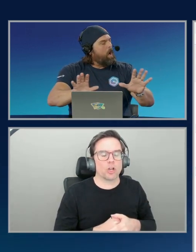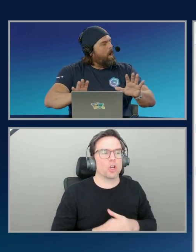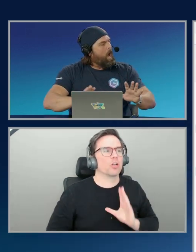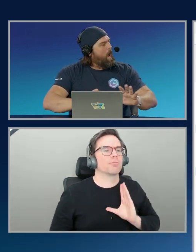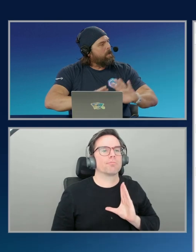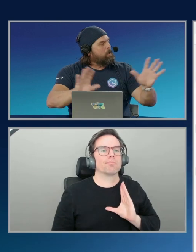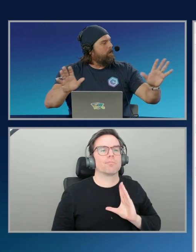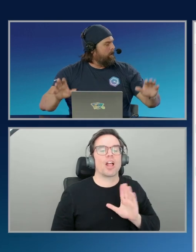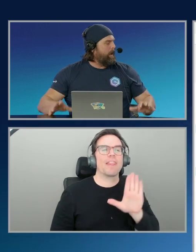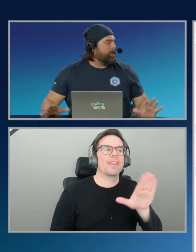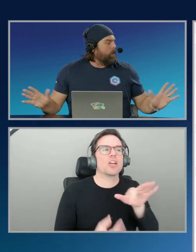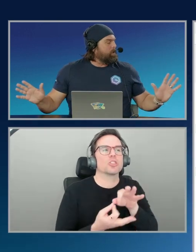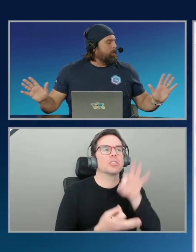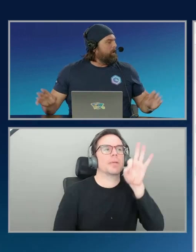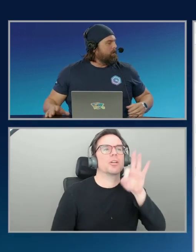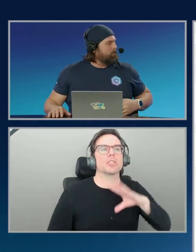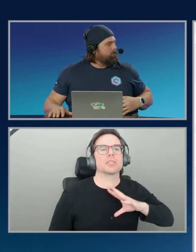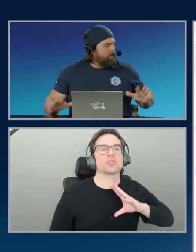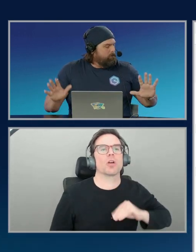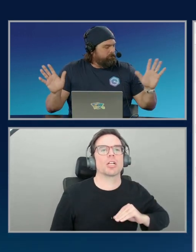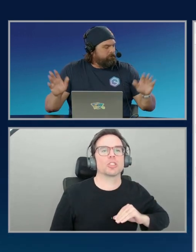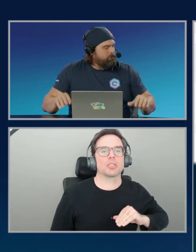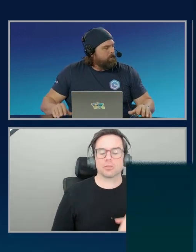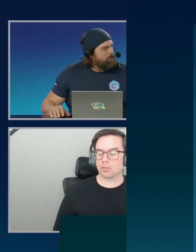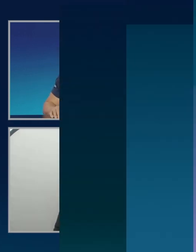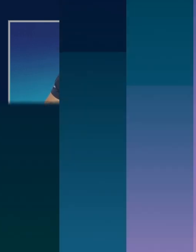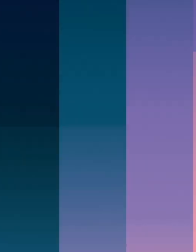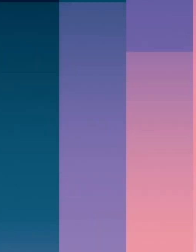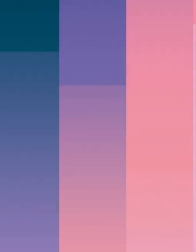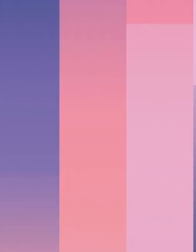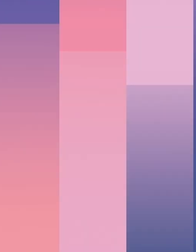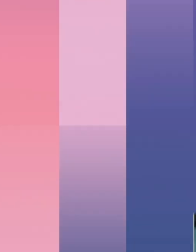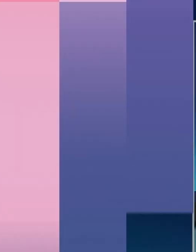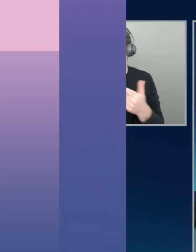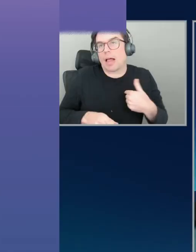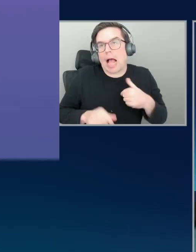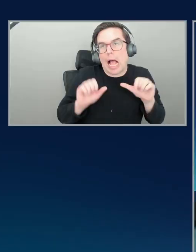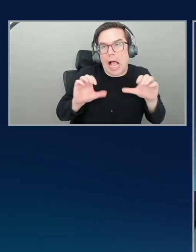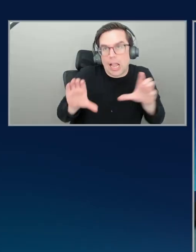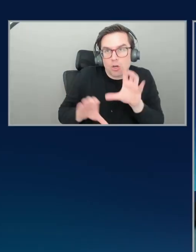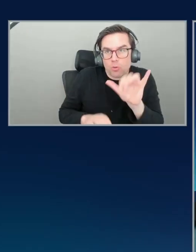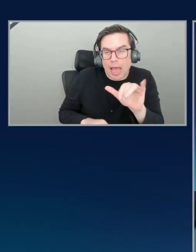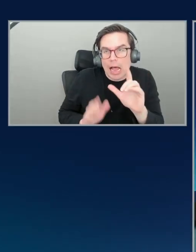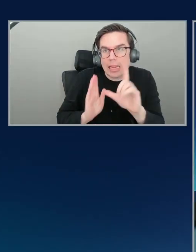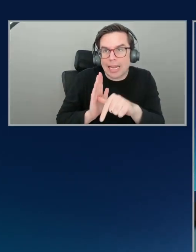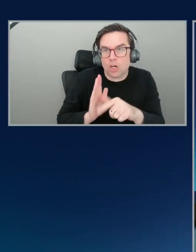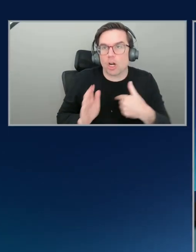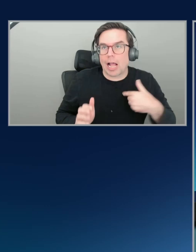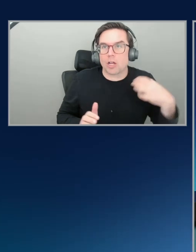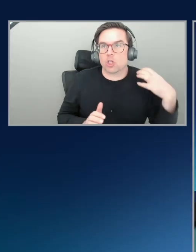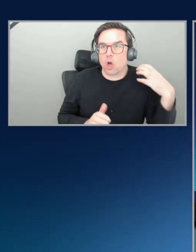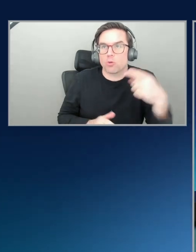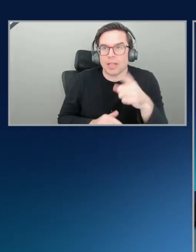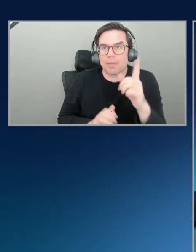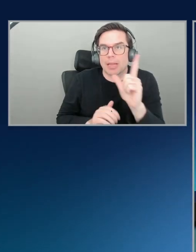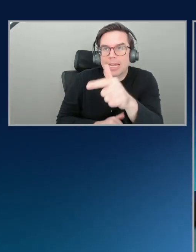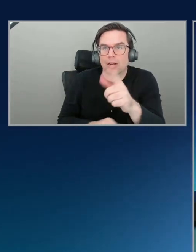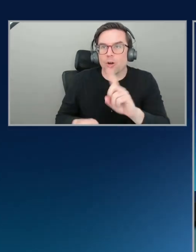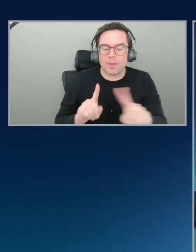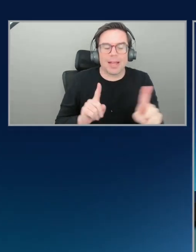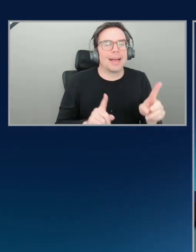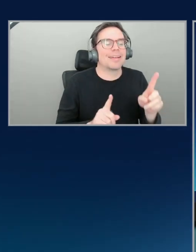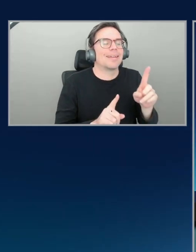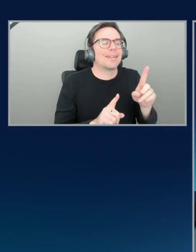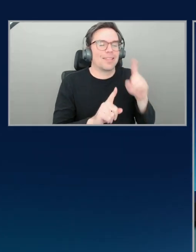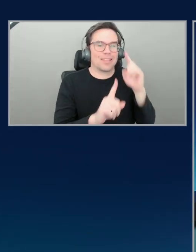can Do coach it them right. later. Yeah, do it right first or don't do it. I can coach them right later, but like the objective is to get this feature